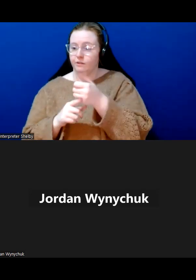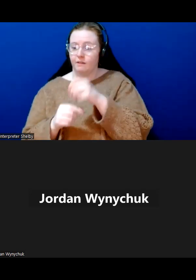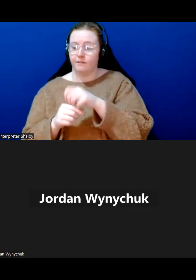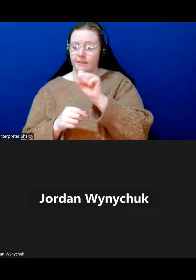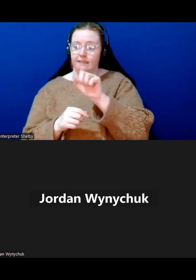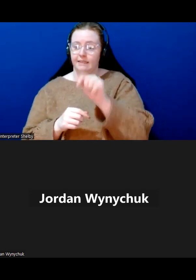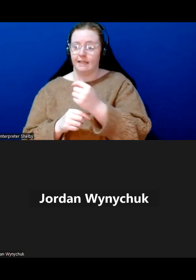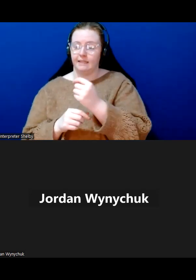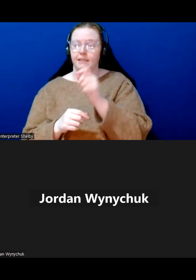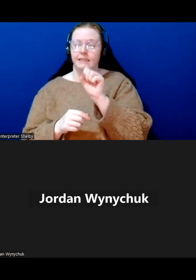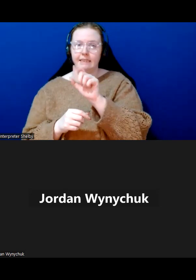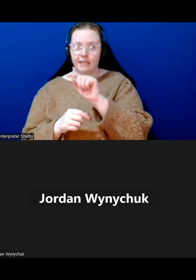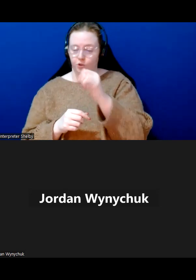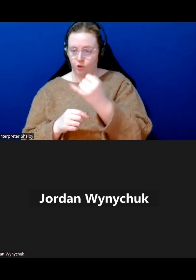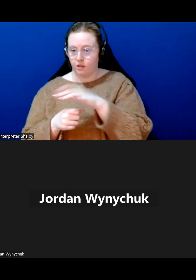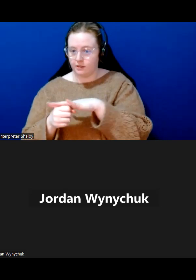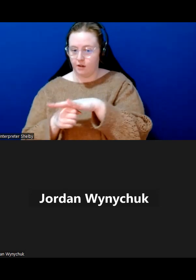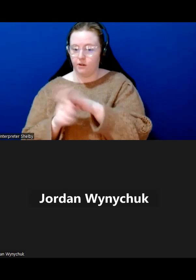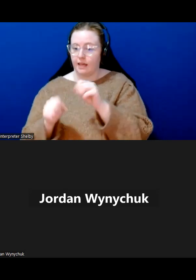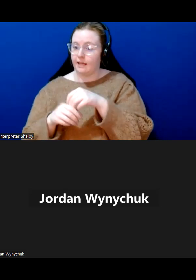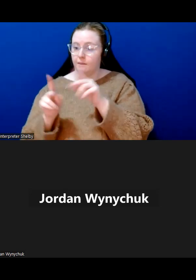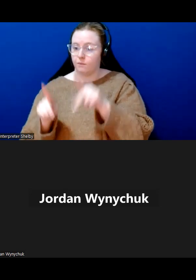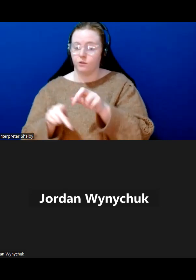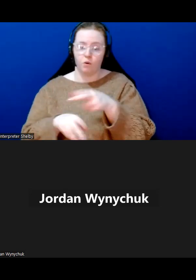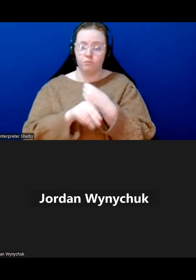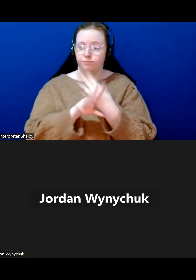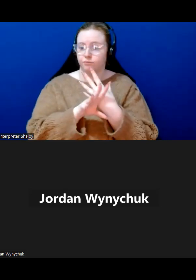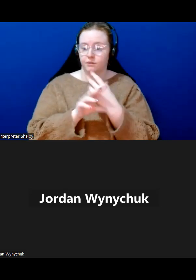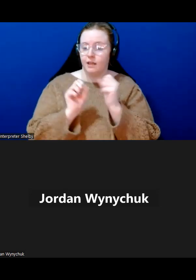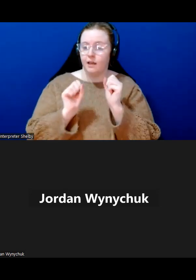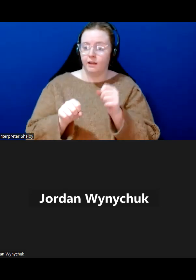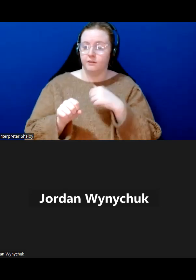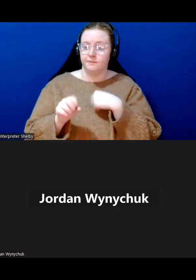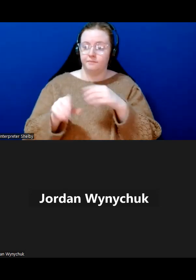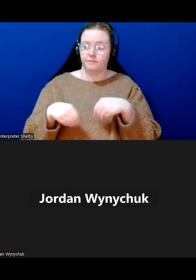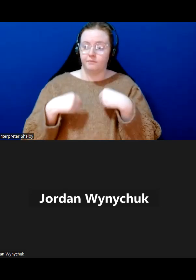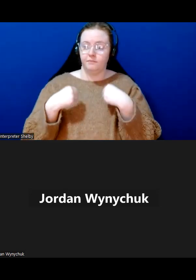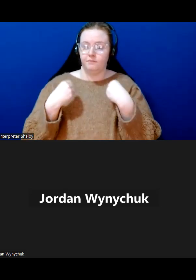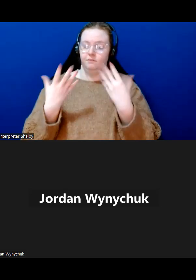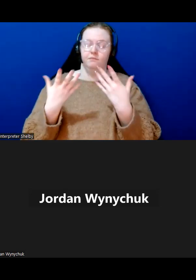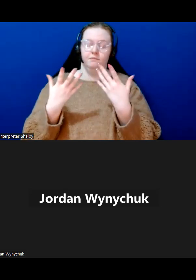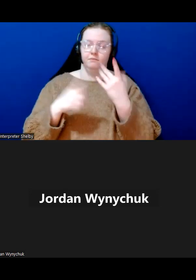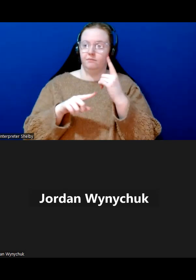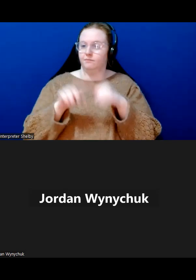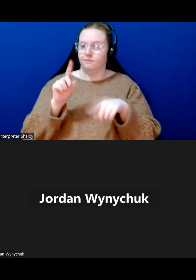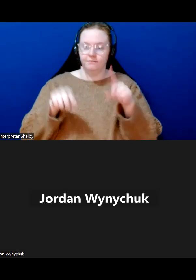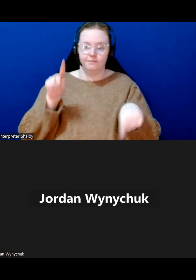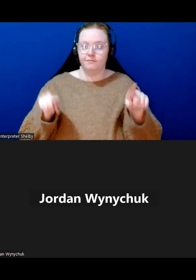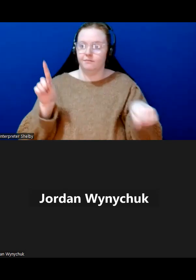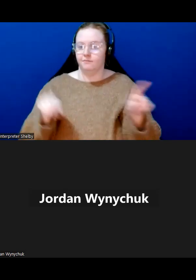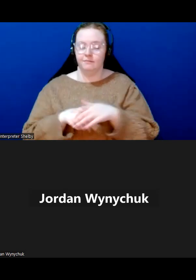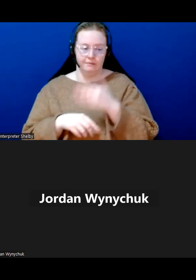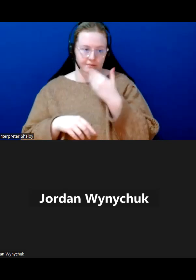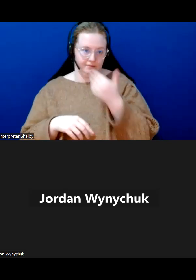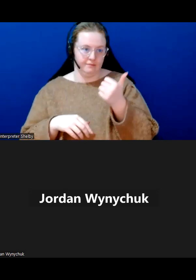can absolutely do them in person. Otherwise, we definitely do virtual ones. We offer them for a whole plethora of things. Good to